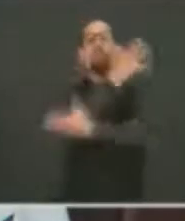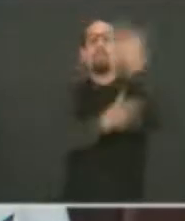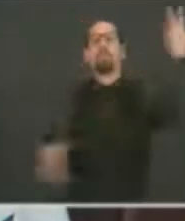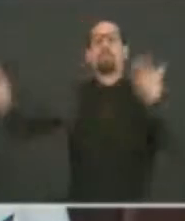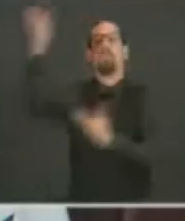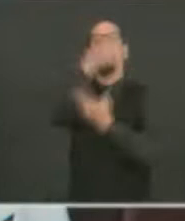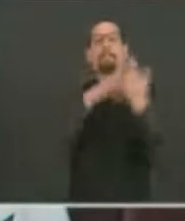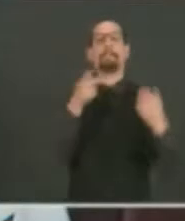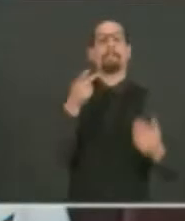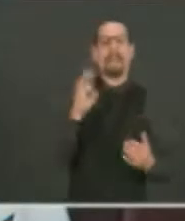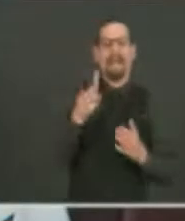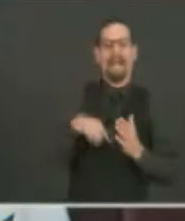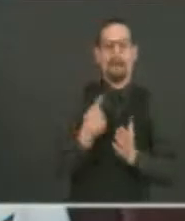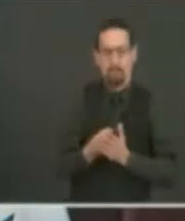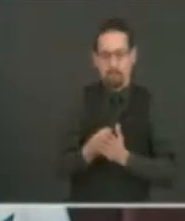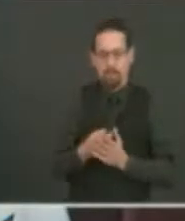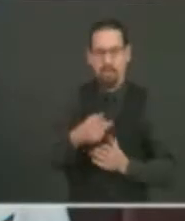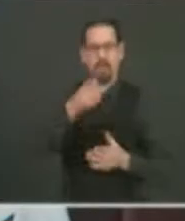visit